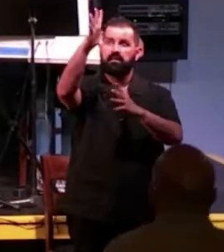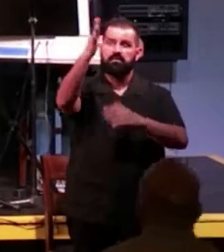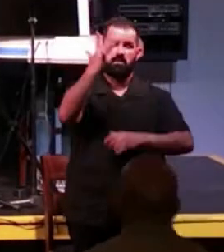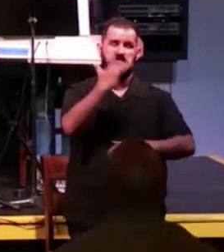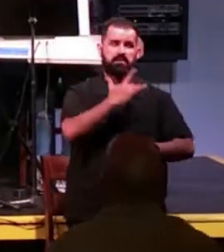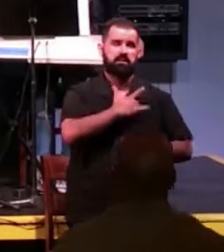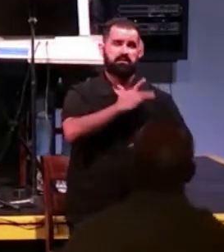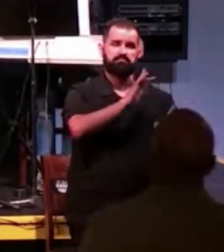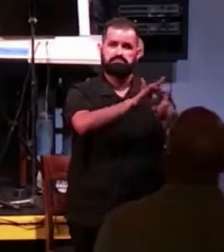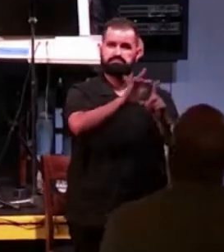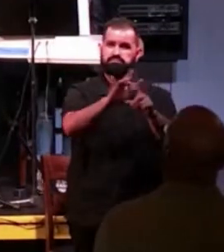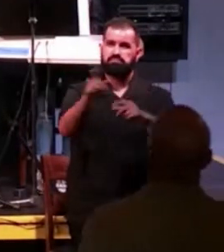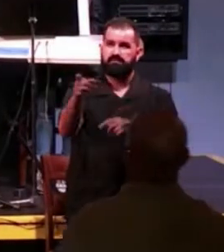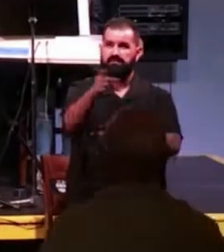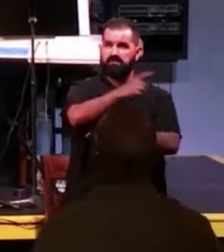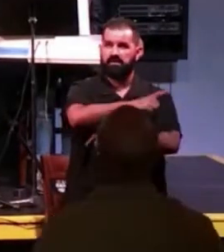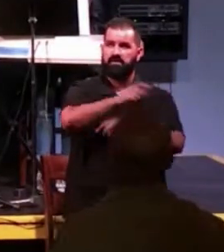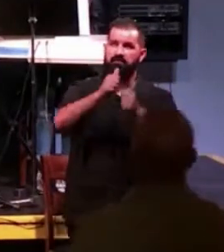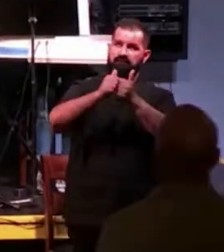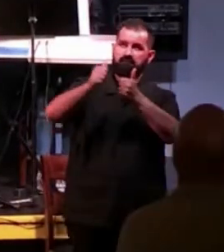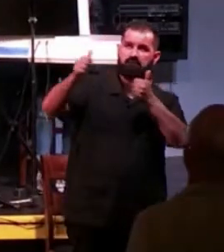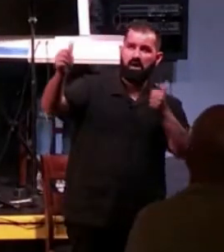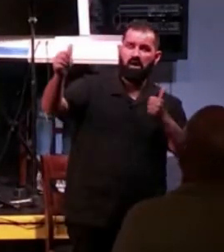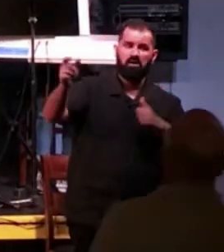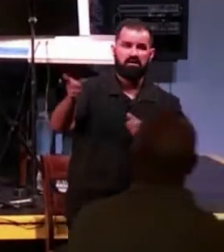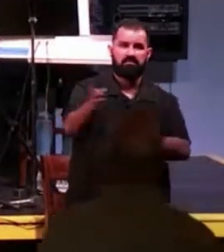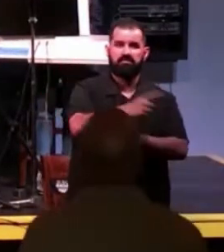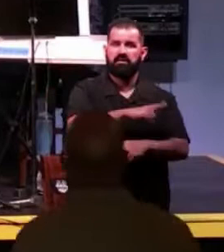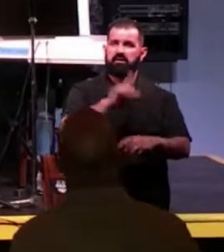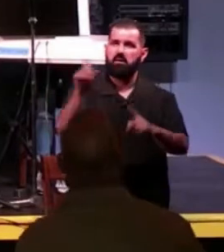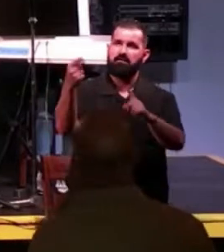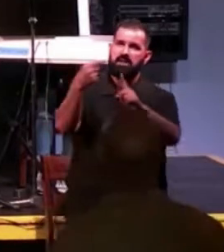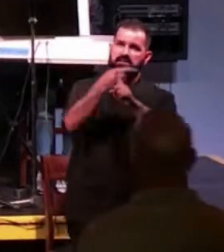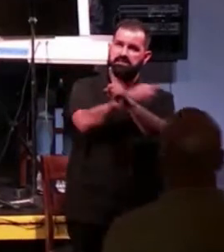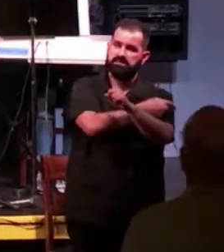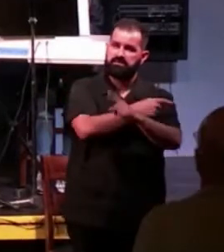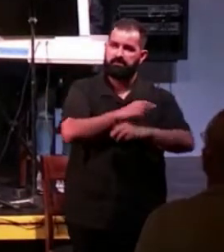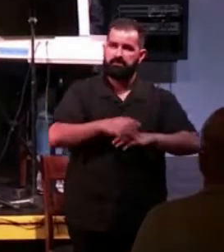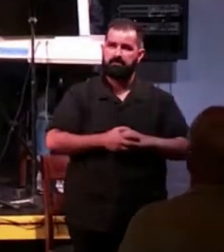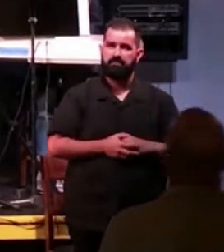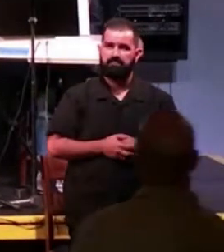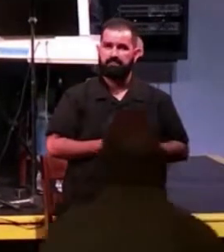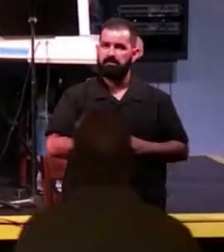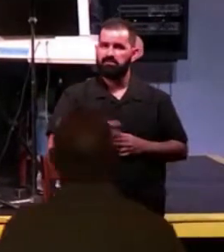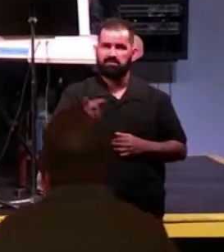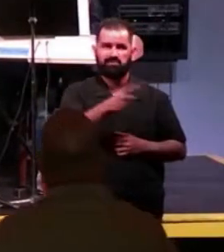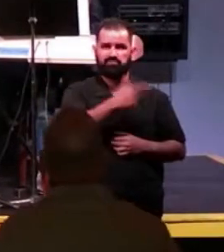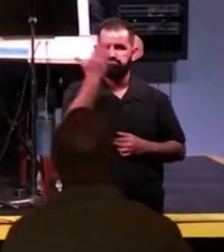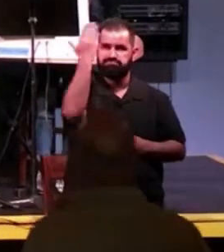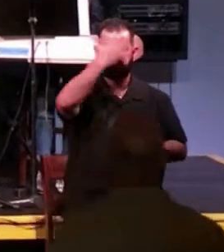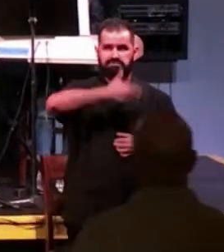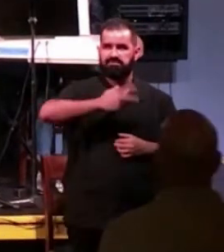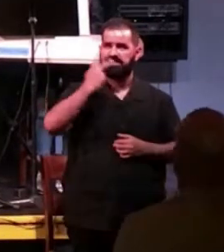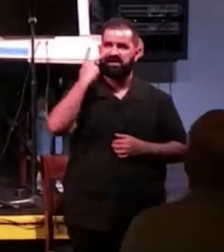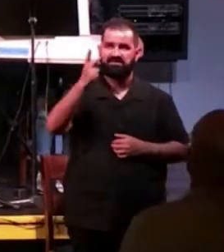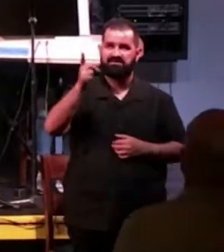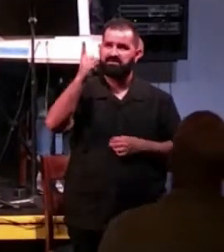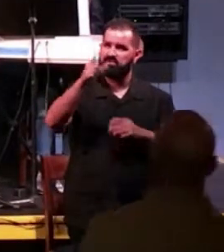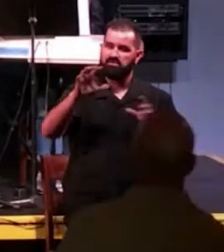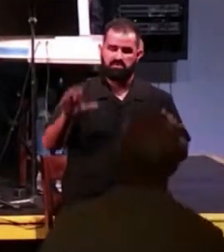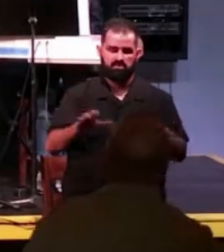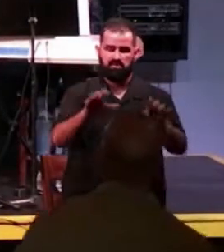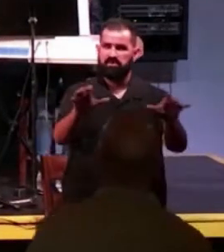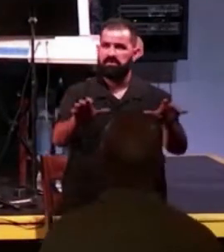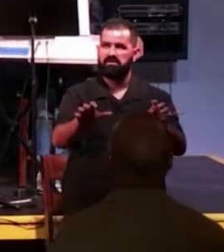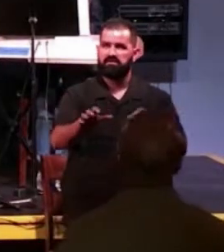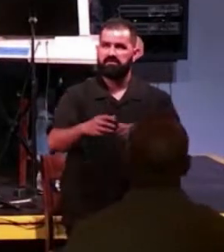here today who are far, who are backslid, who don't see you working. Would you